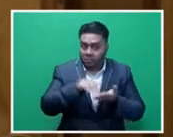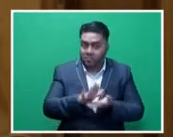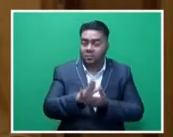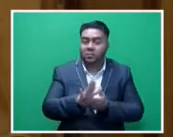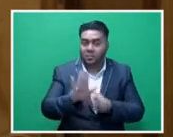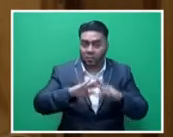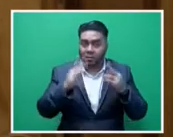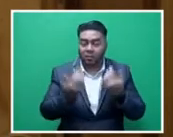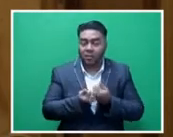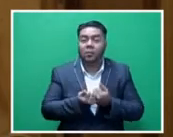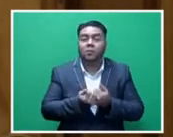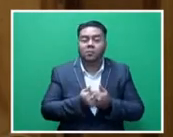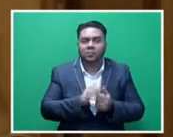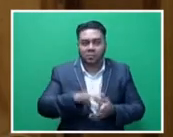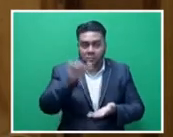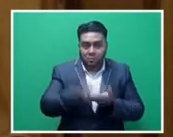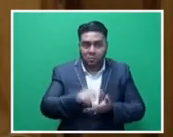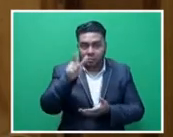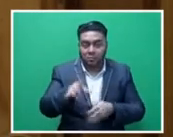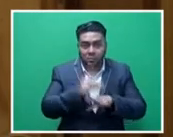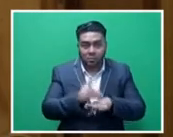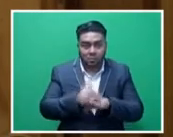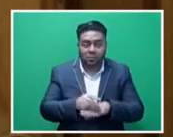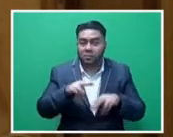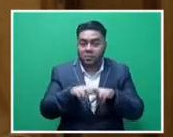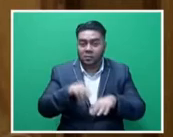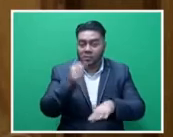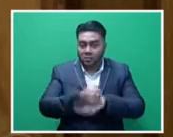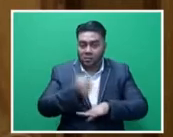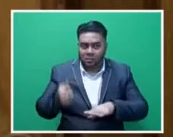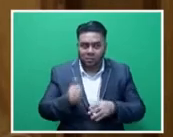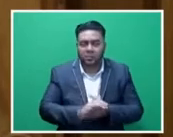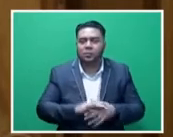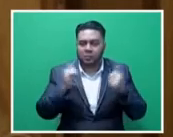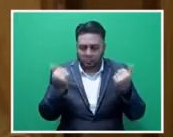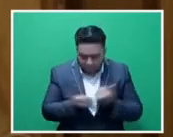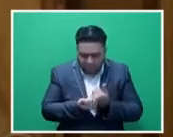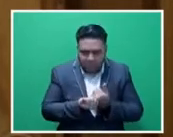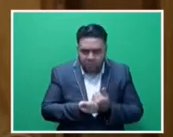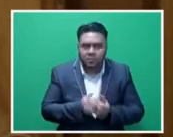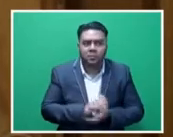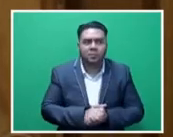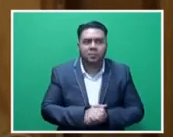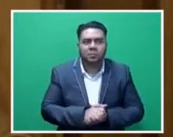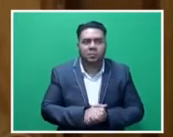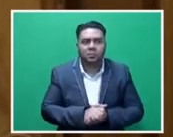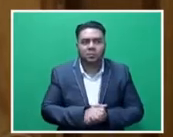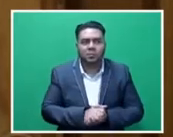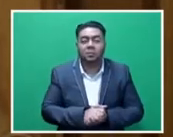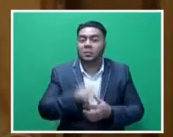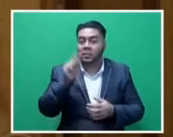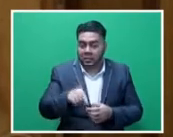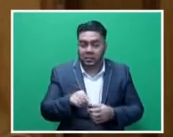UN Convention on the Rights of Persons with Disability by the Fijian government has agreed to these principles of convention.